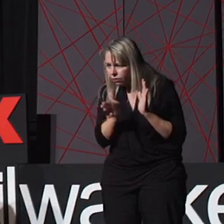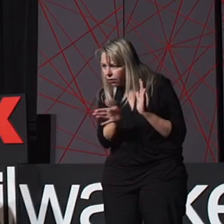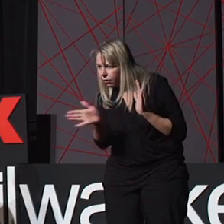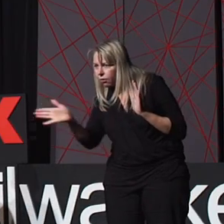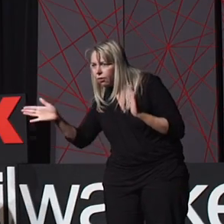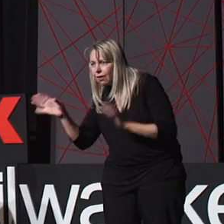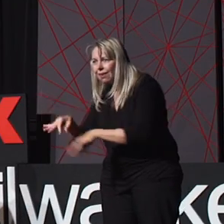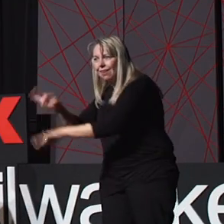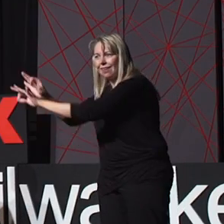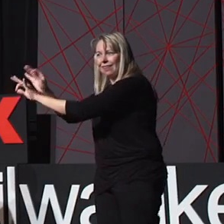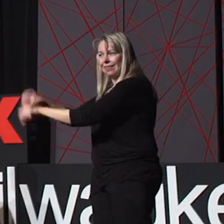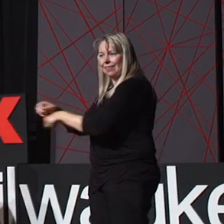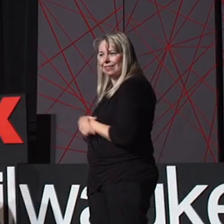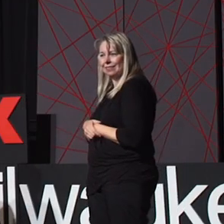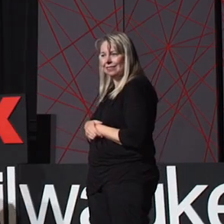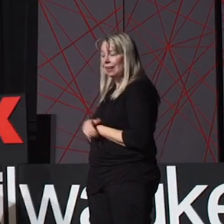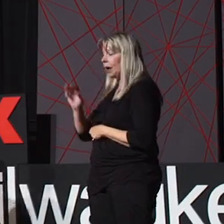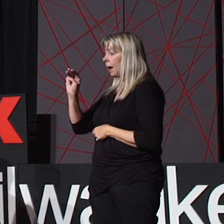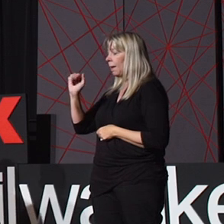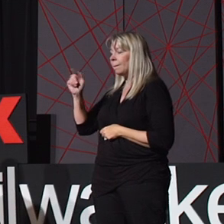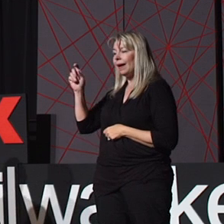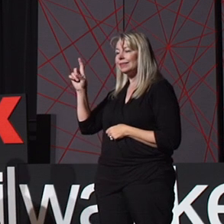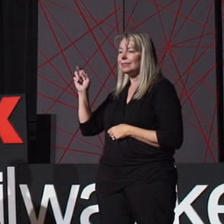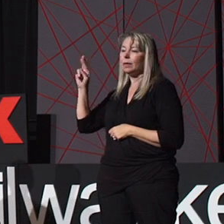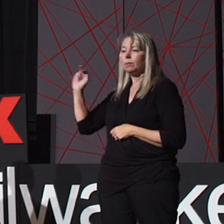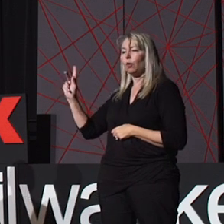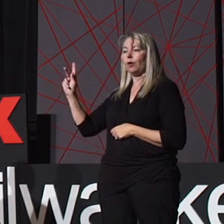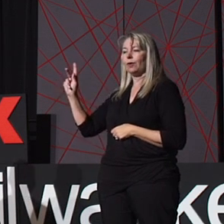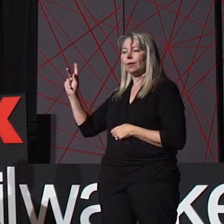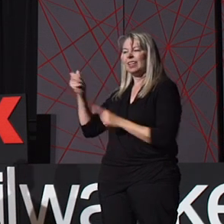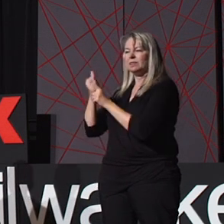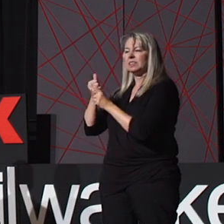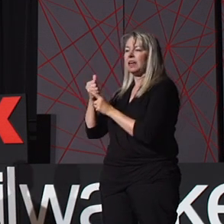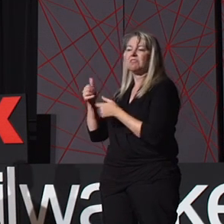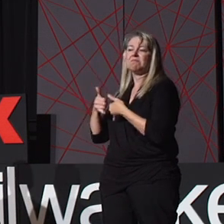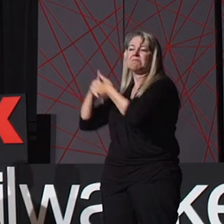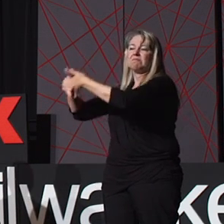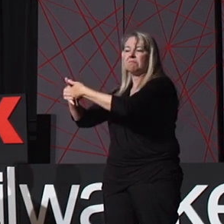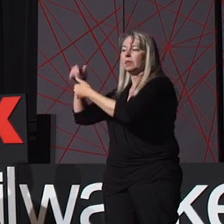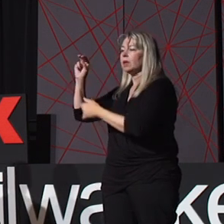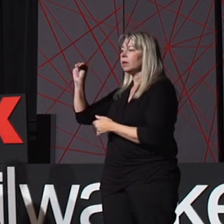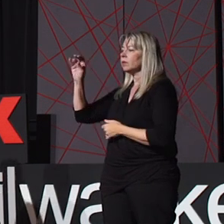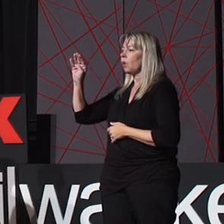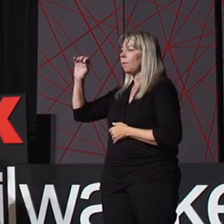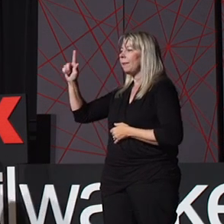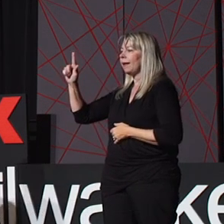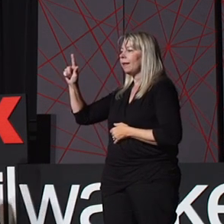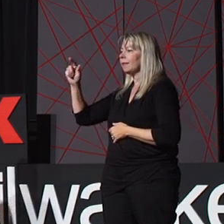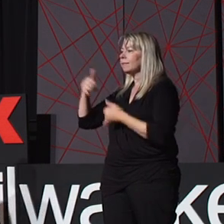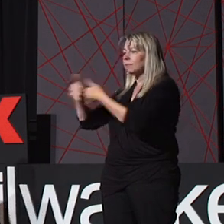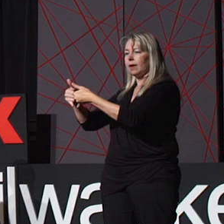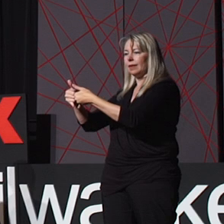Prize-winning scientist Max Delbruck came up with a principle to describe it. And what Delbruck called this was the